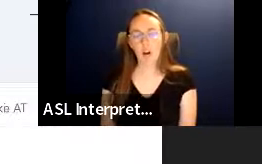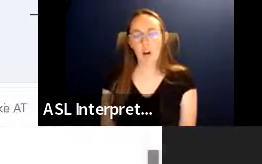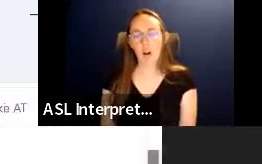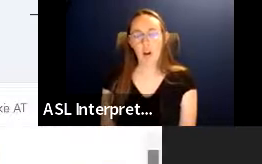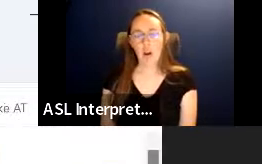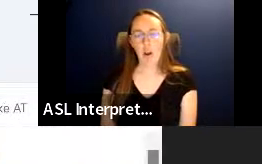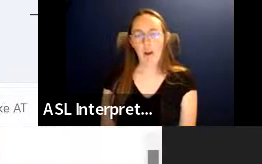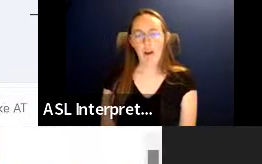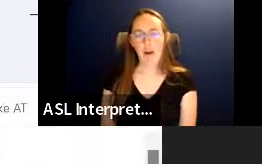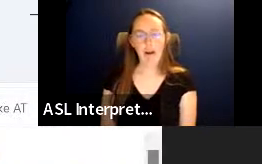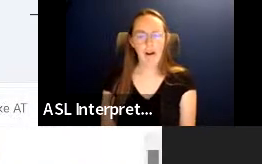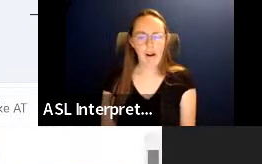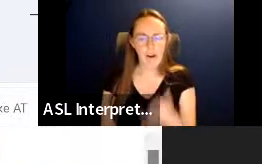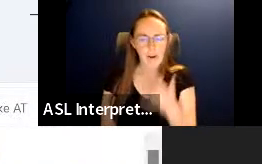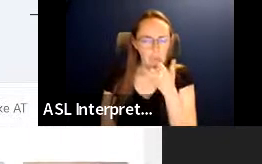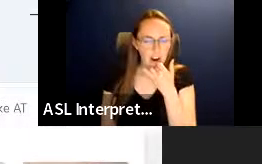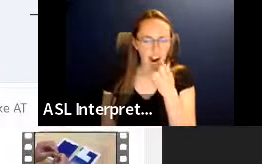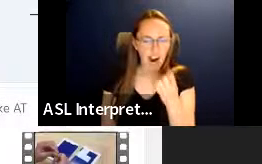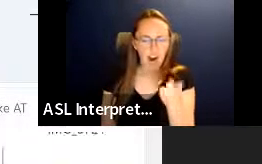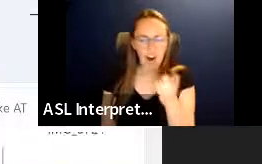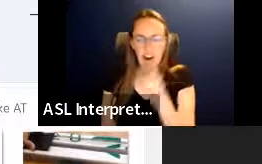this one.